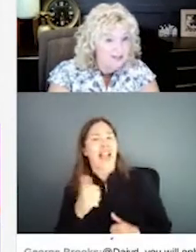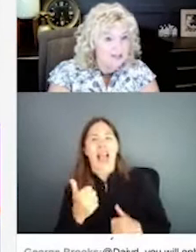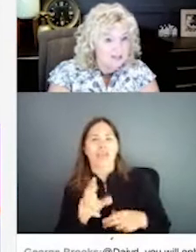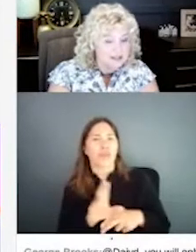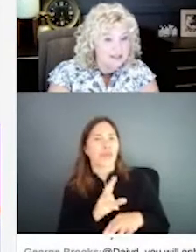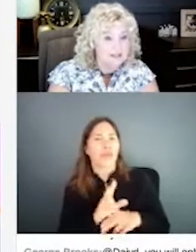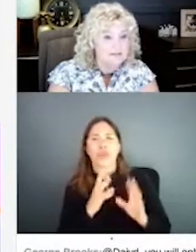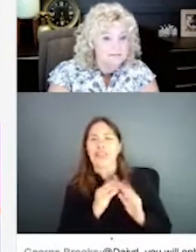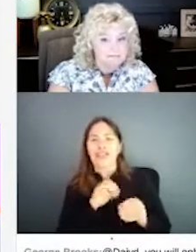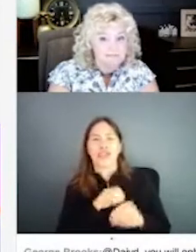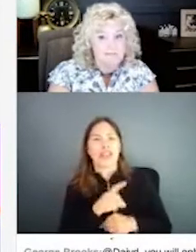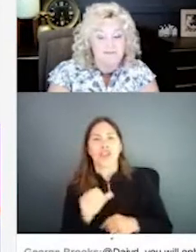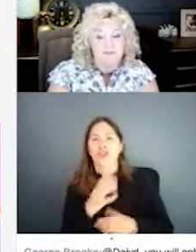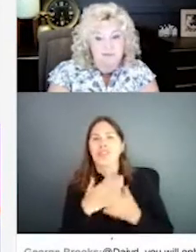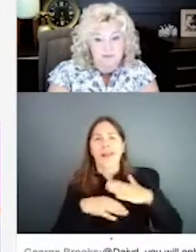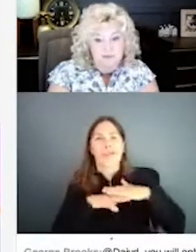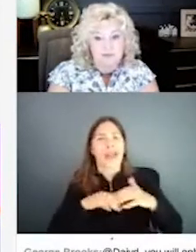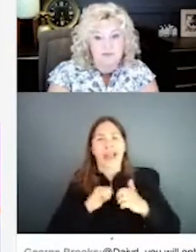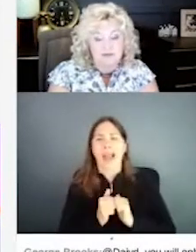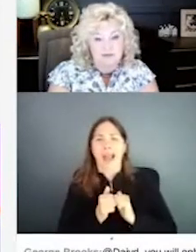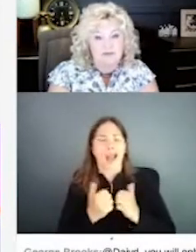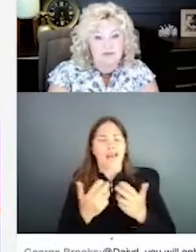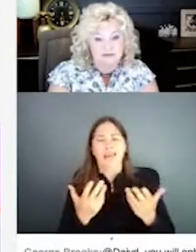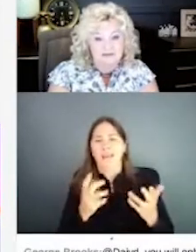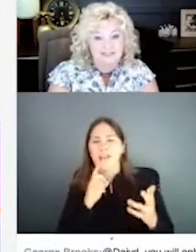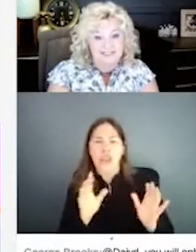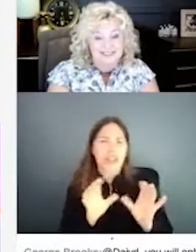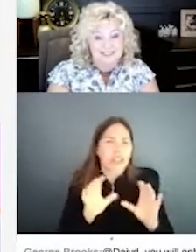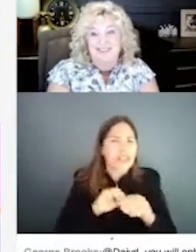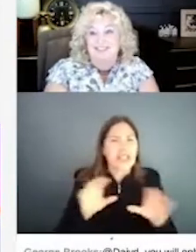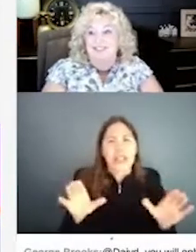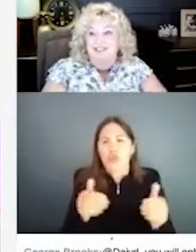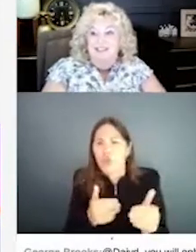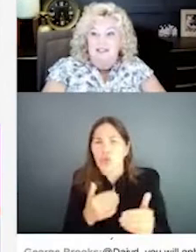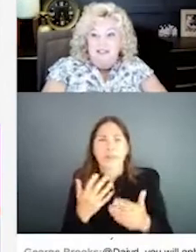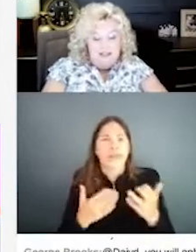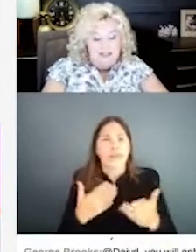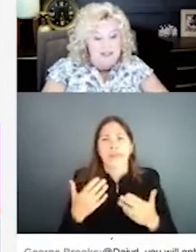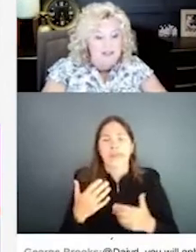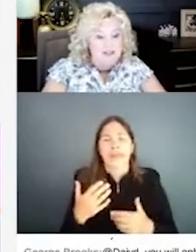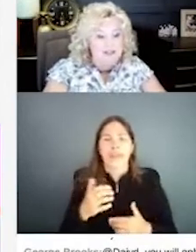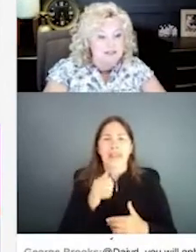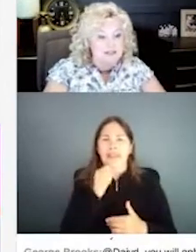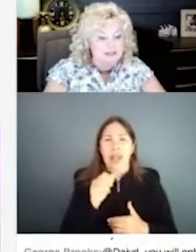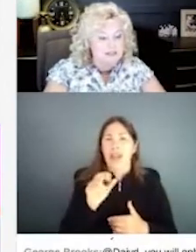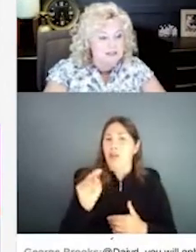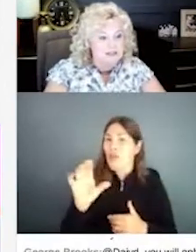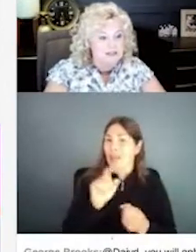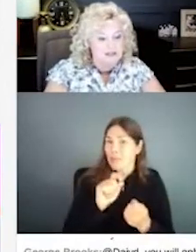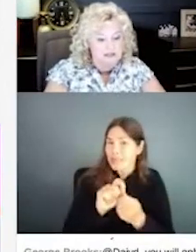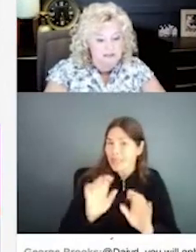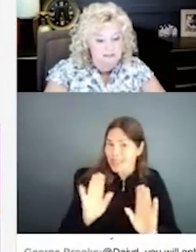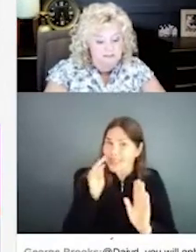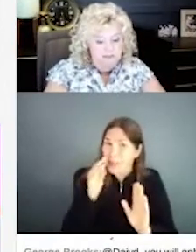well, like just some basics of how to implement certification in the classroom. And it's not going to be North Carolina specific things. So I definitely